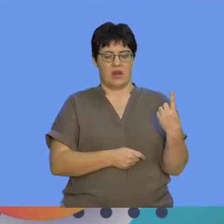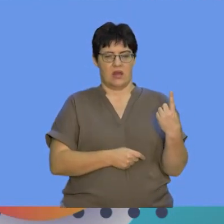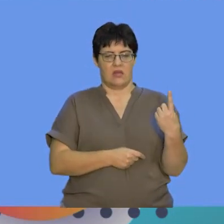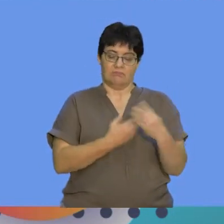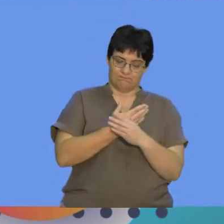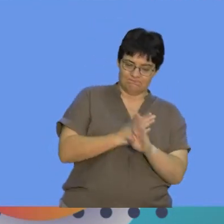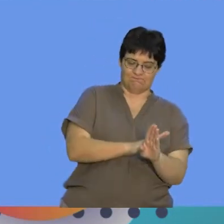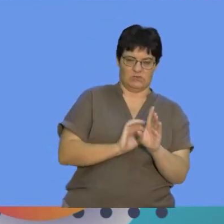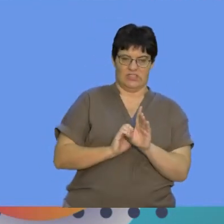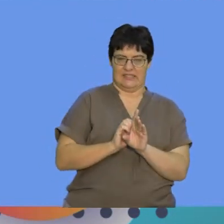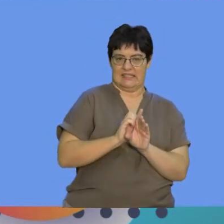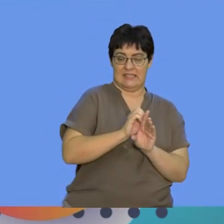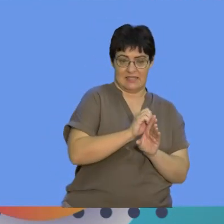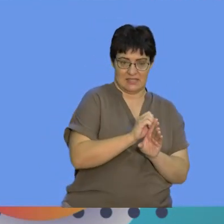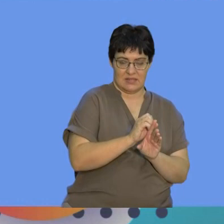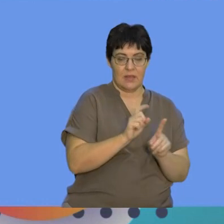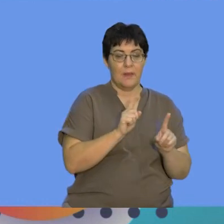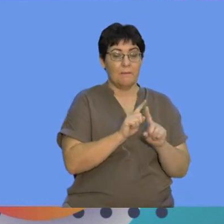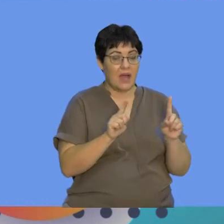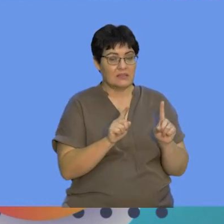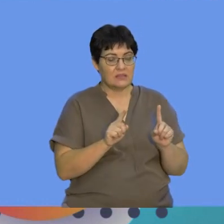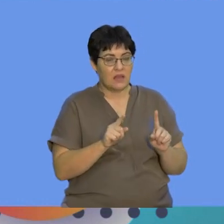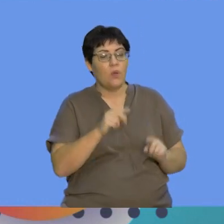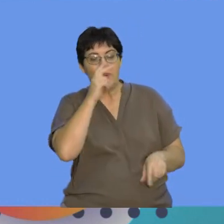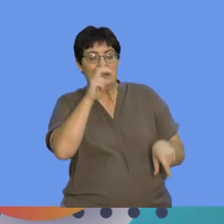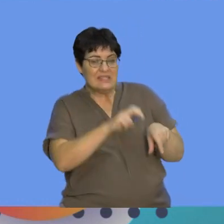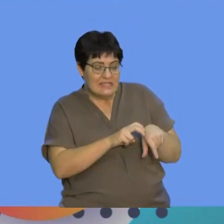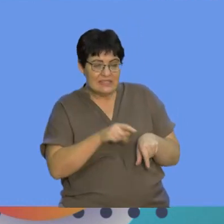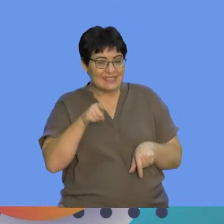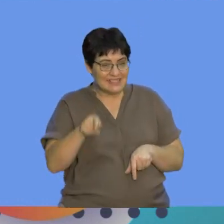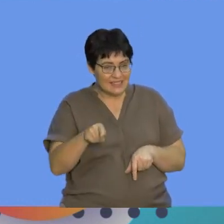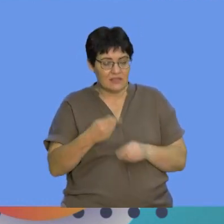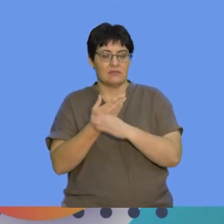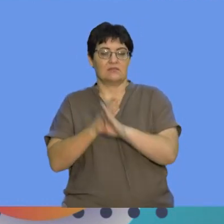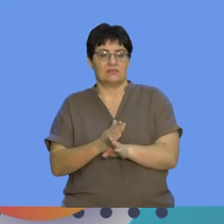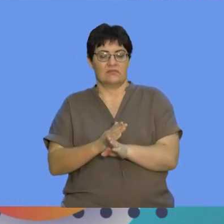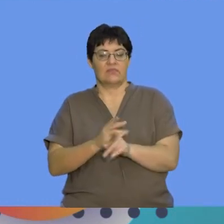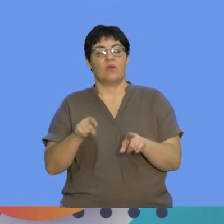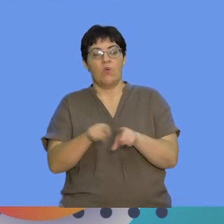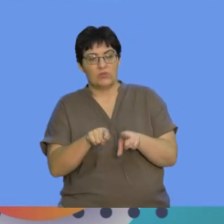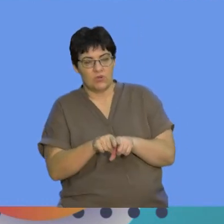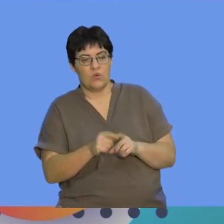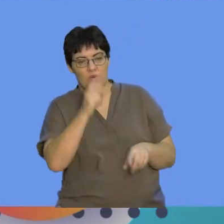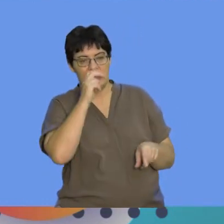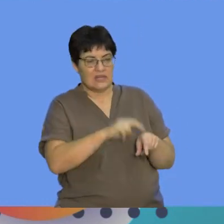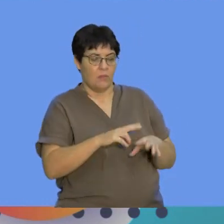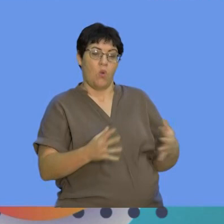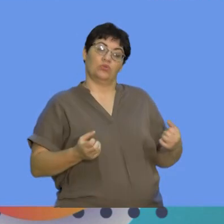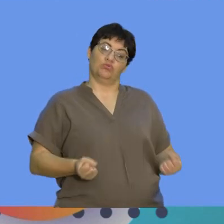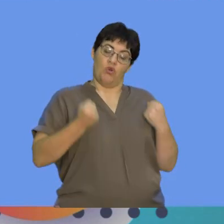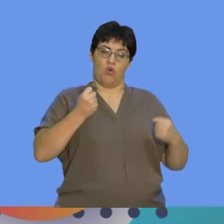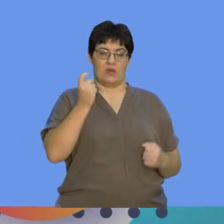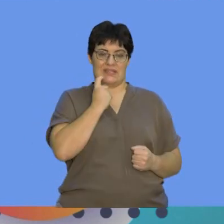metal. But then for a particular purpose, you need a corrosion-resistant, and then you also need maybe a stronger metal. So a